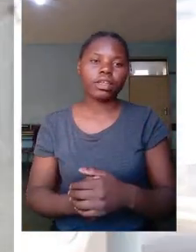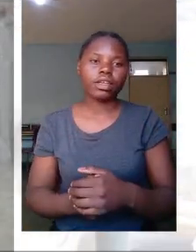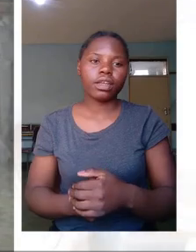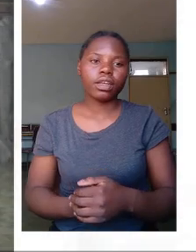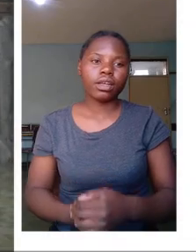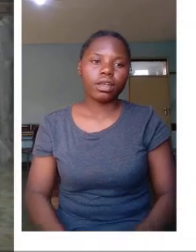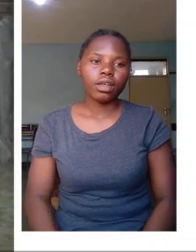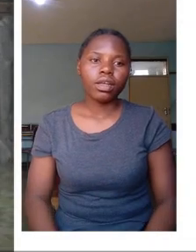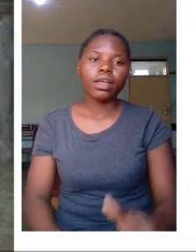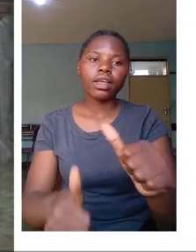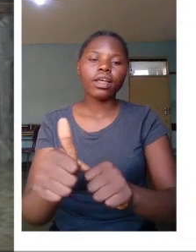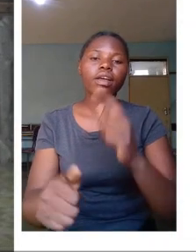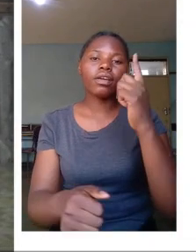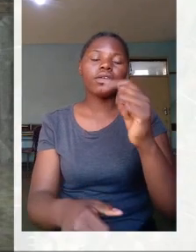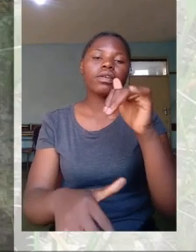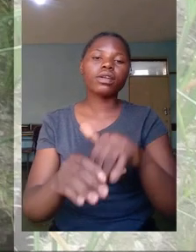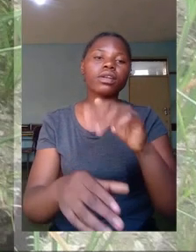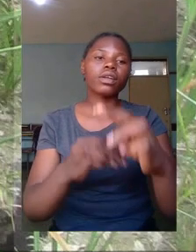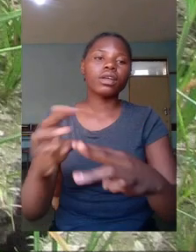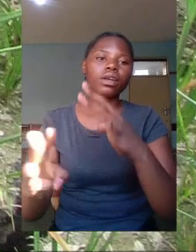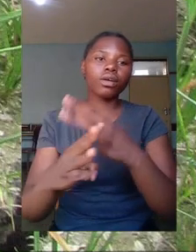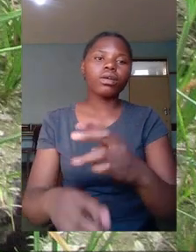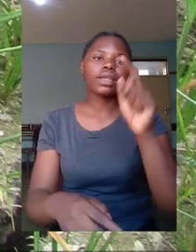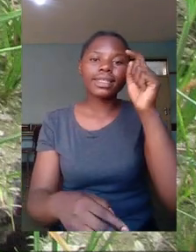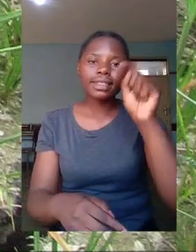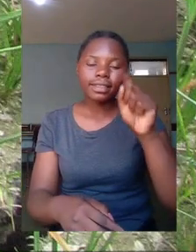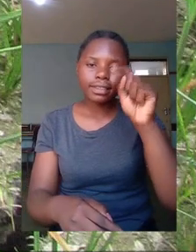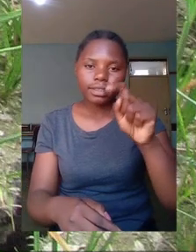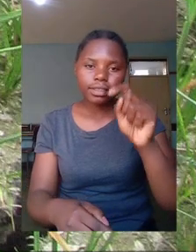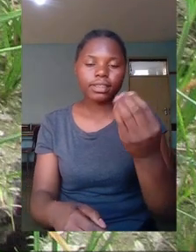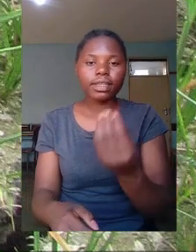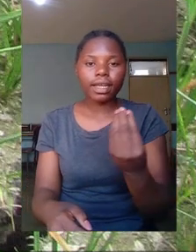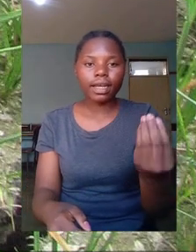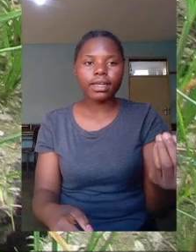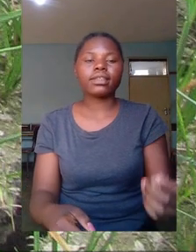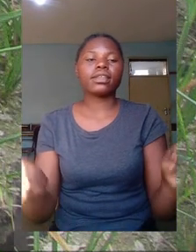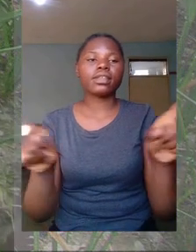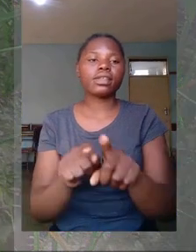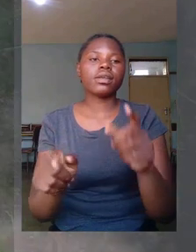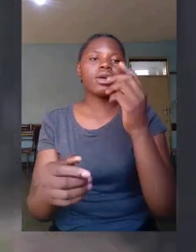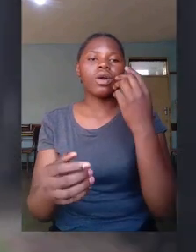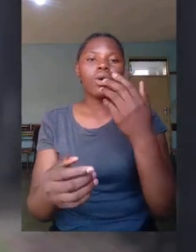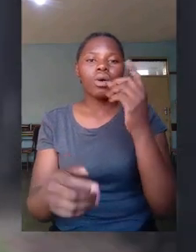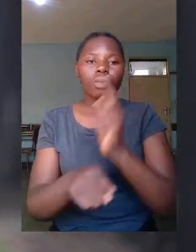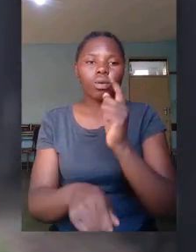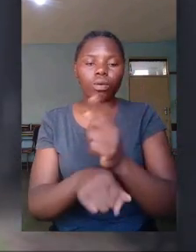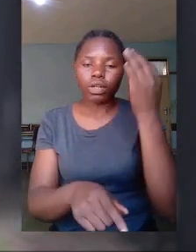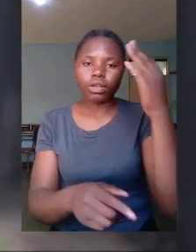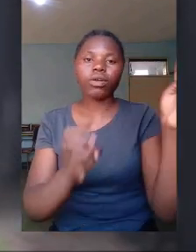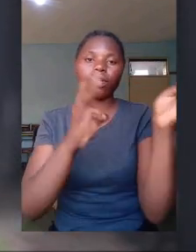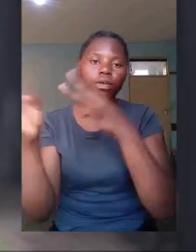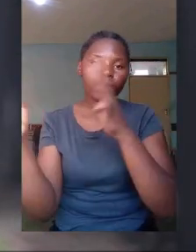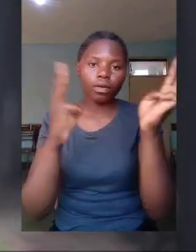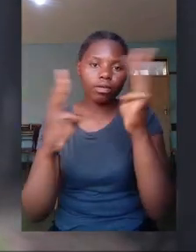project. So everyone in the world ultimately needs access to reliable early warning of severe weather. For us